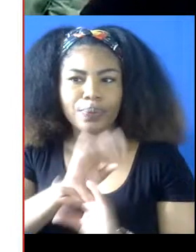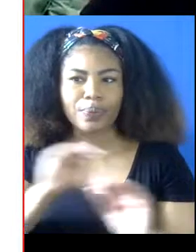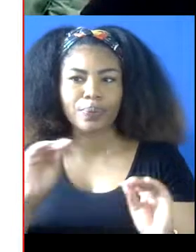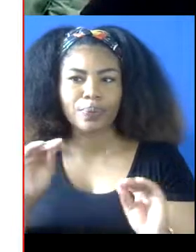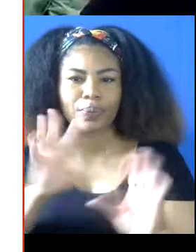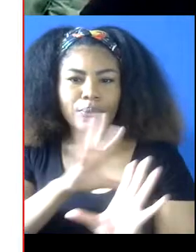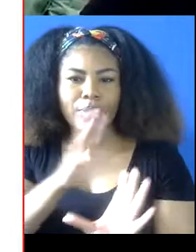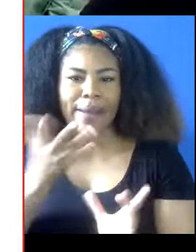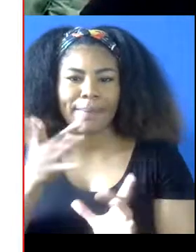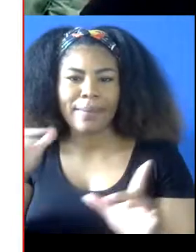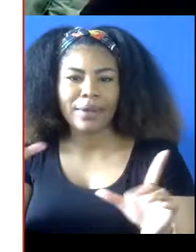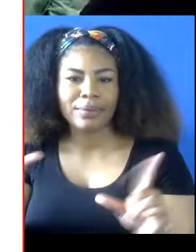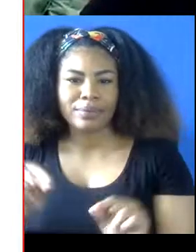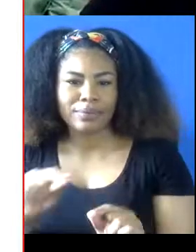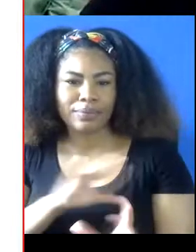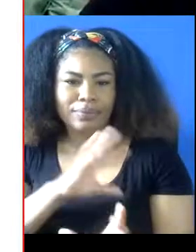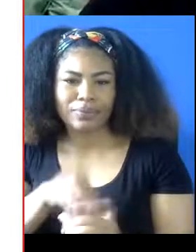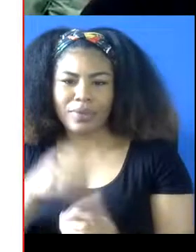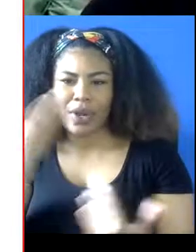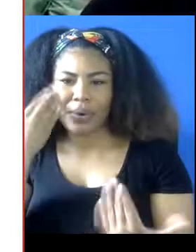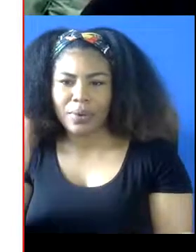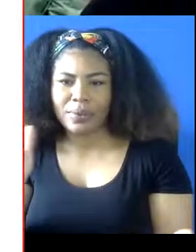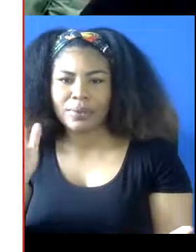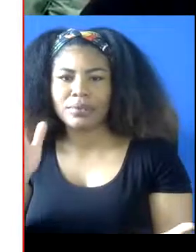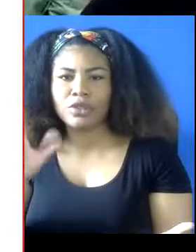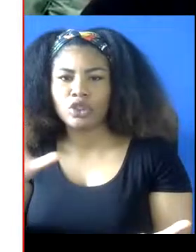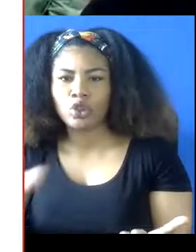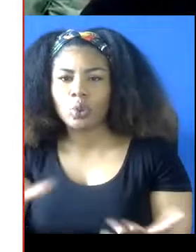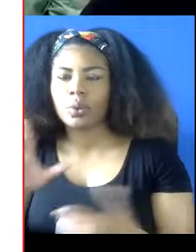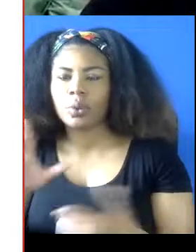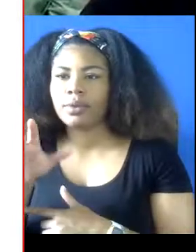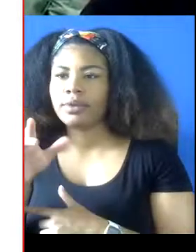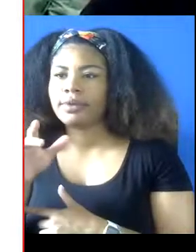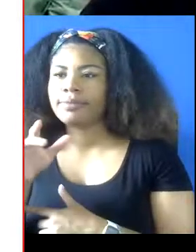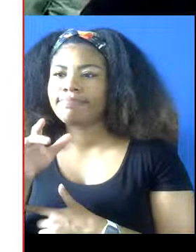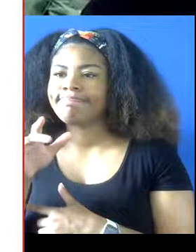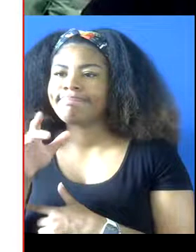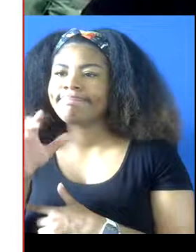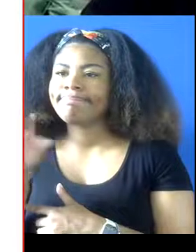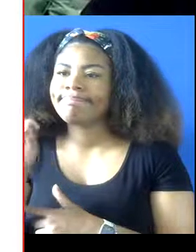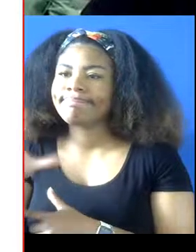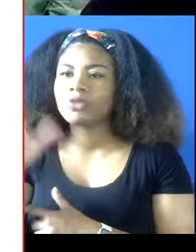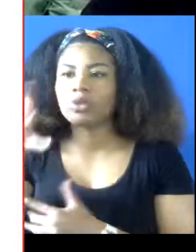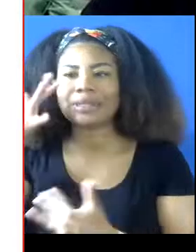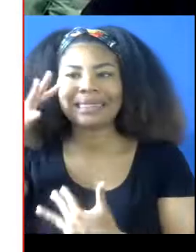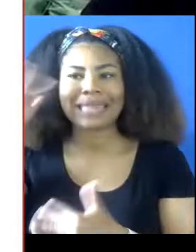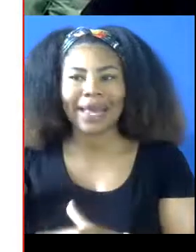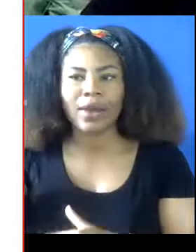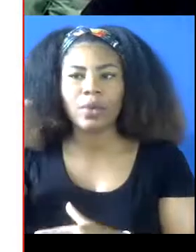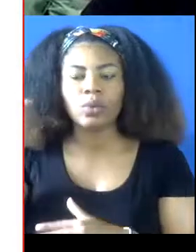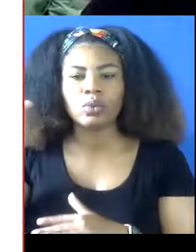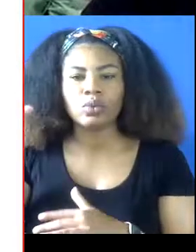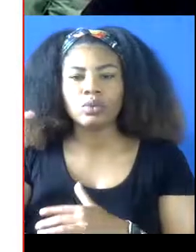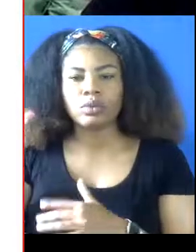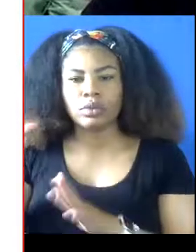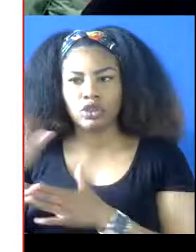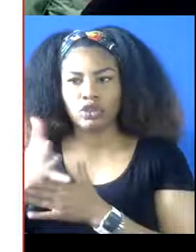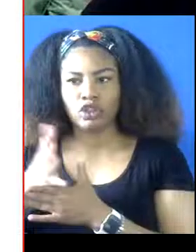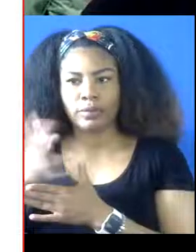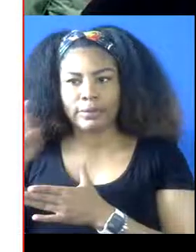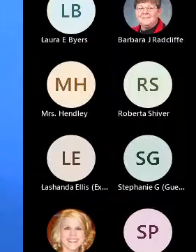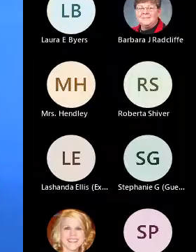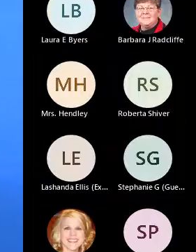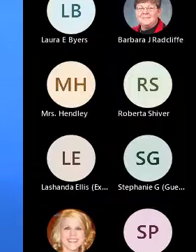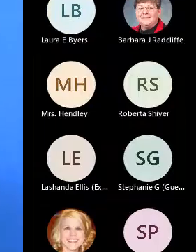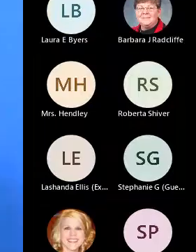check the box that says that you can share your speaker when you're sharing. Close. Okay, hang on a